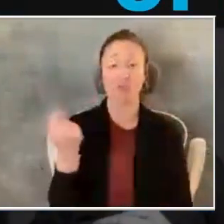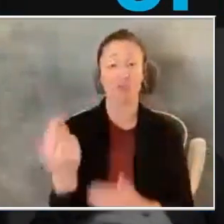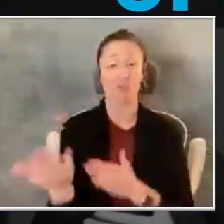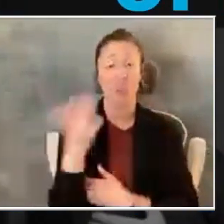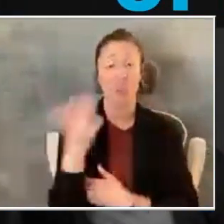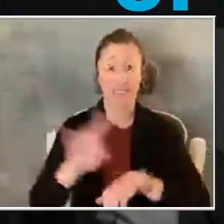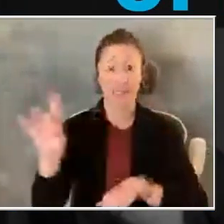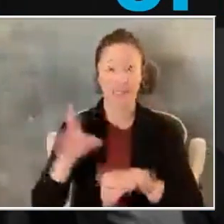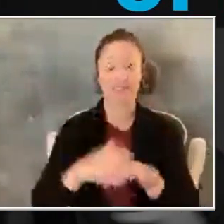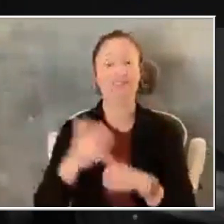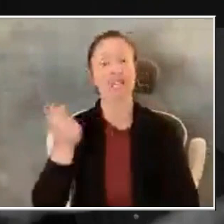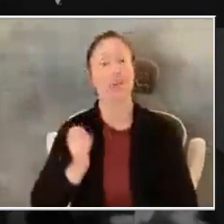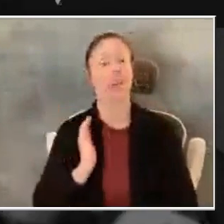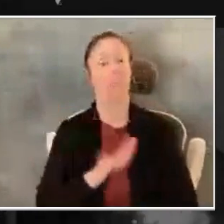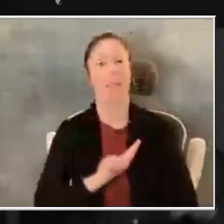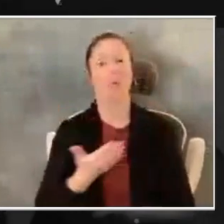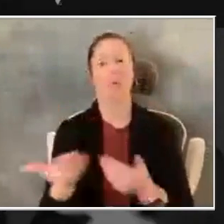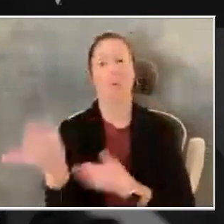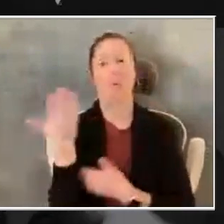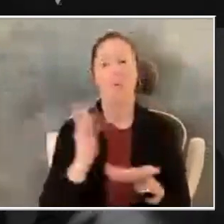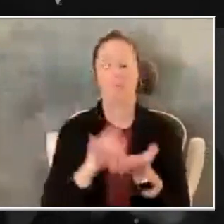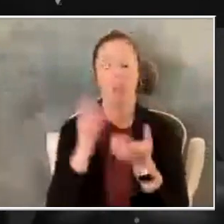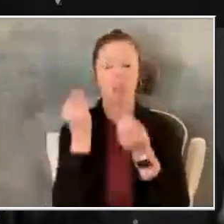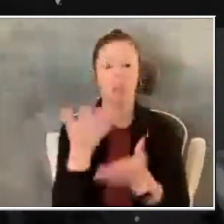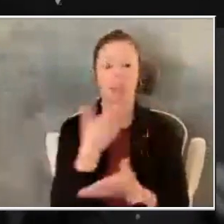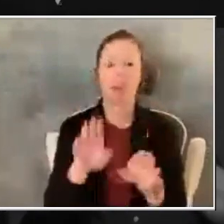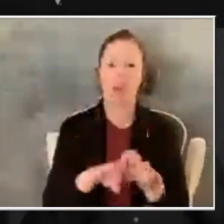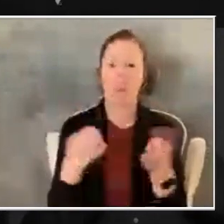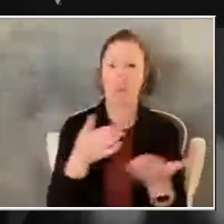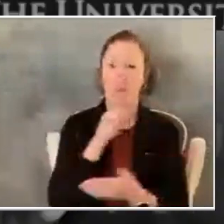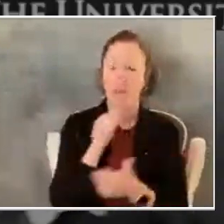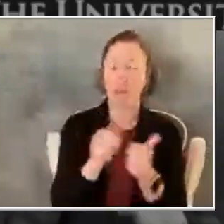Subscribe to our Morning Medical Update and Open Mics with Dr.